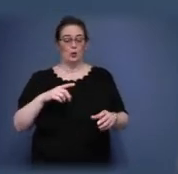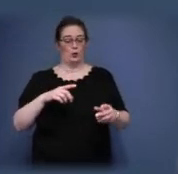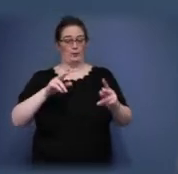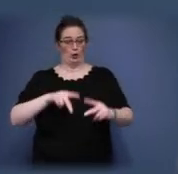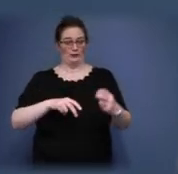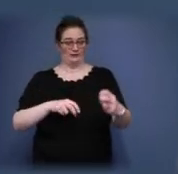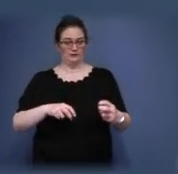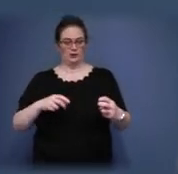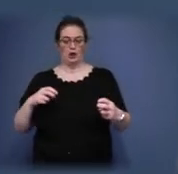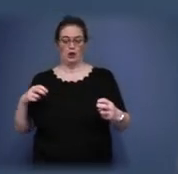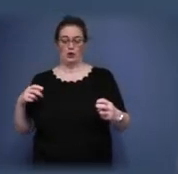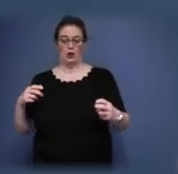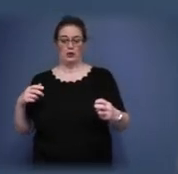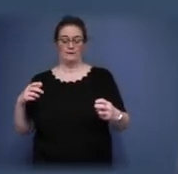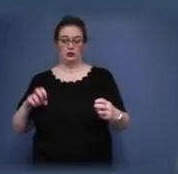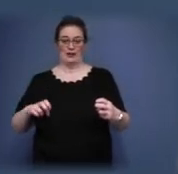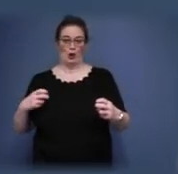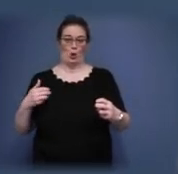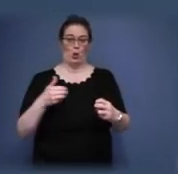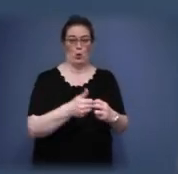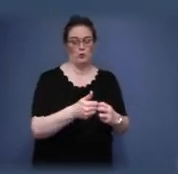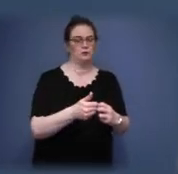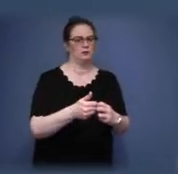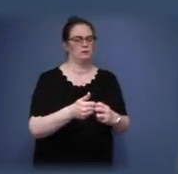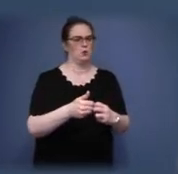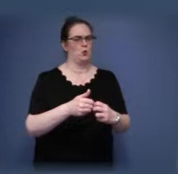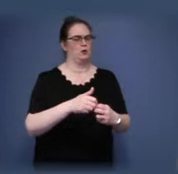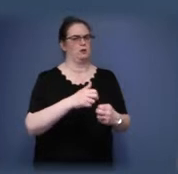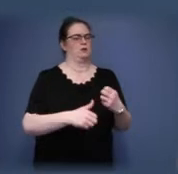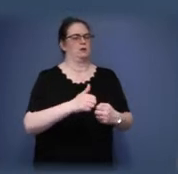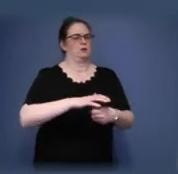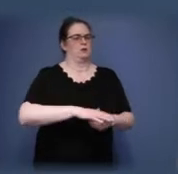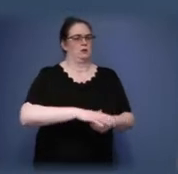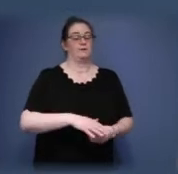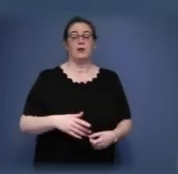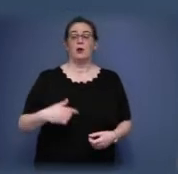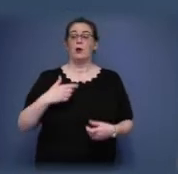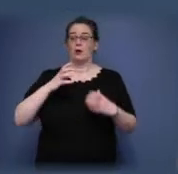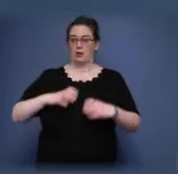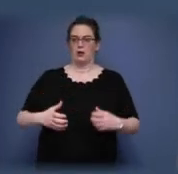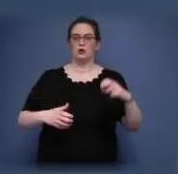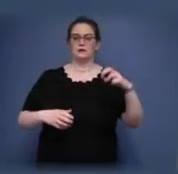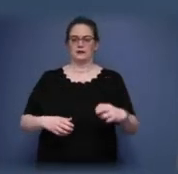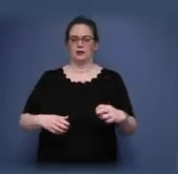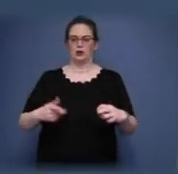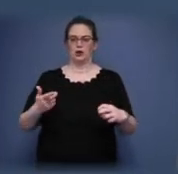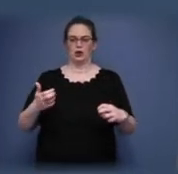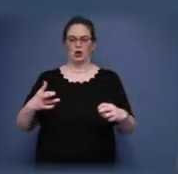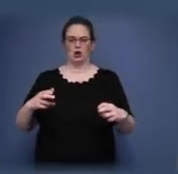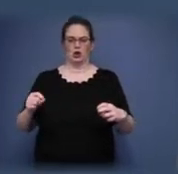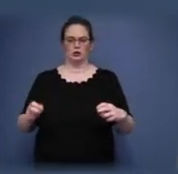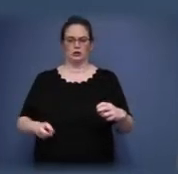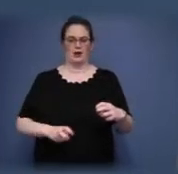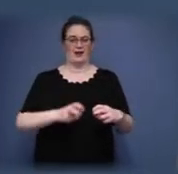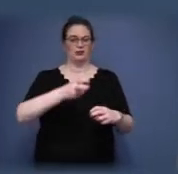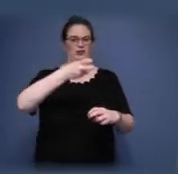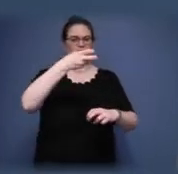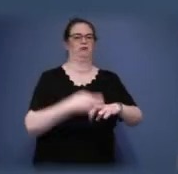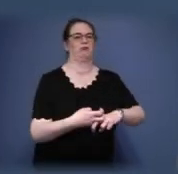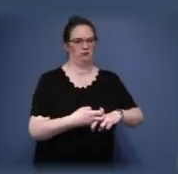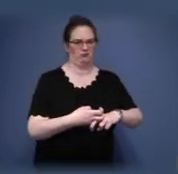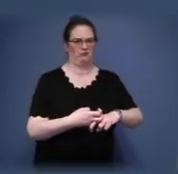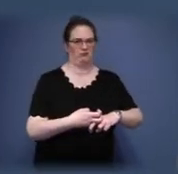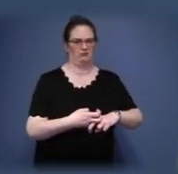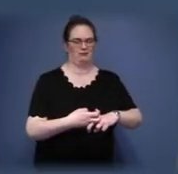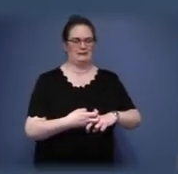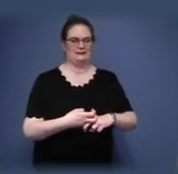someone, the more distress they were in. And one day I had a client that when they came in and sat down, Gert kind of plopped on their lap. And